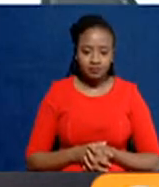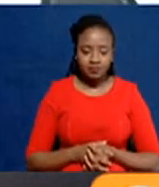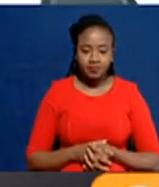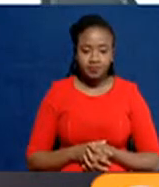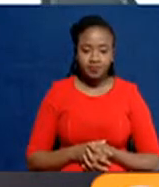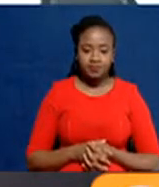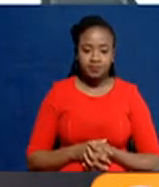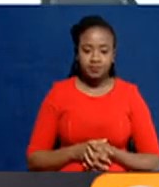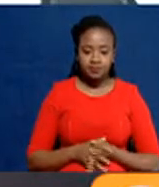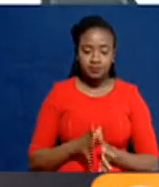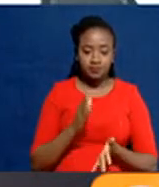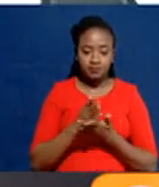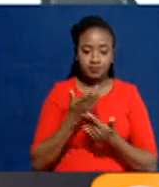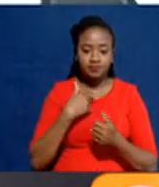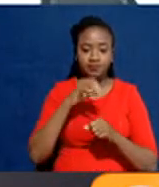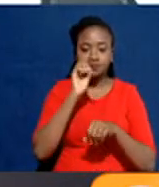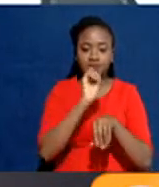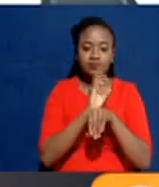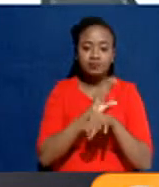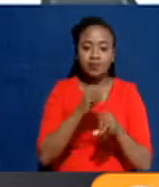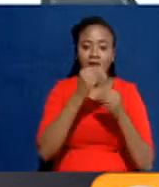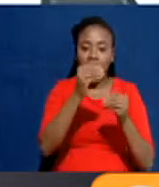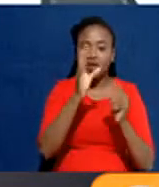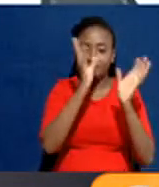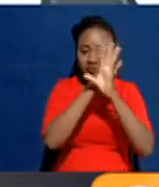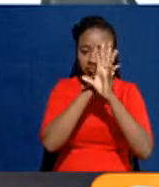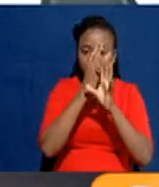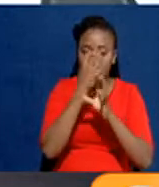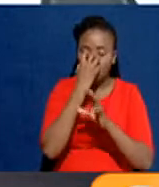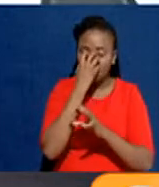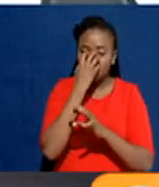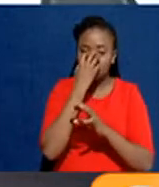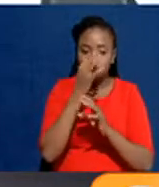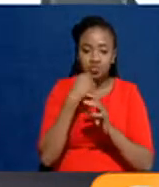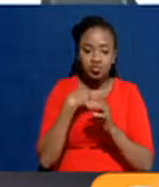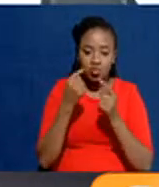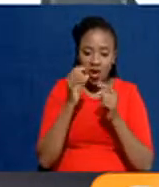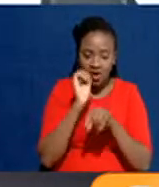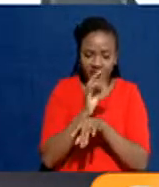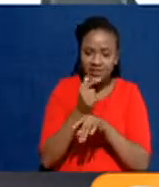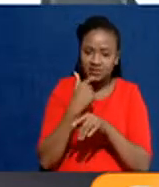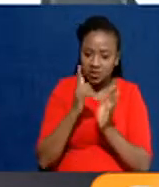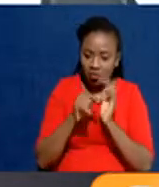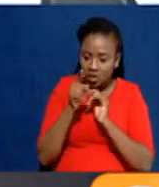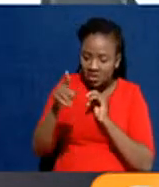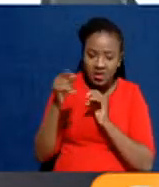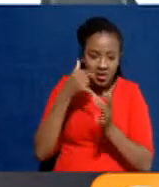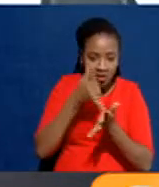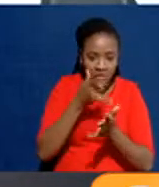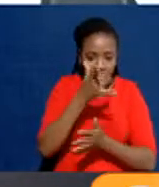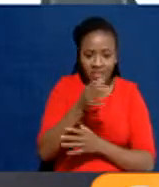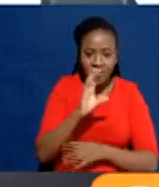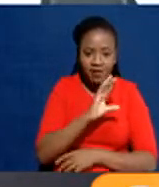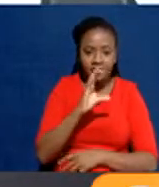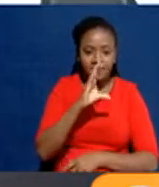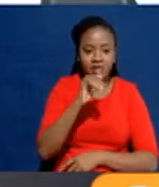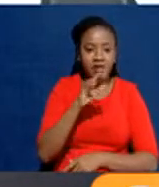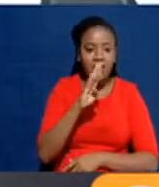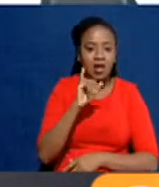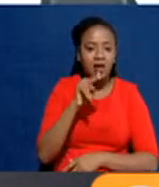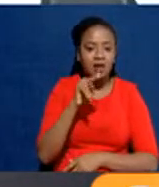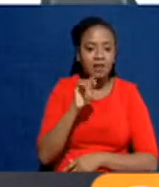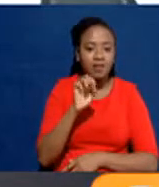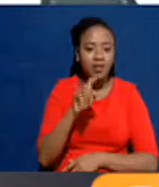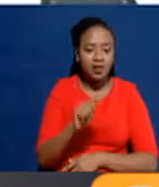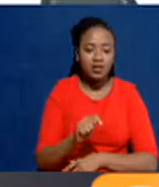that was given to the president advising against having them sit in cabinet. This is a claim that is being